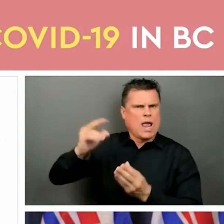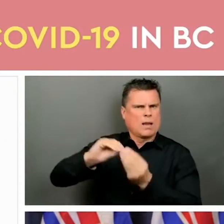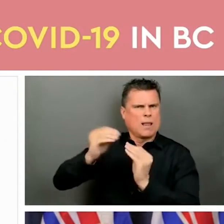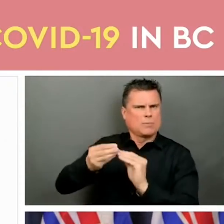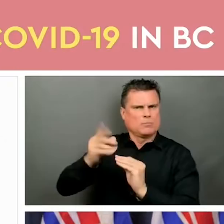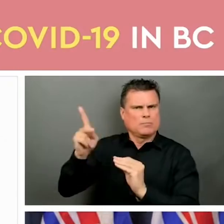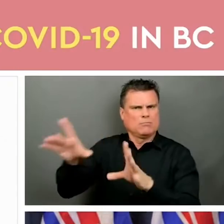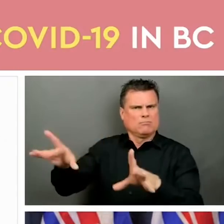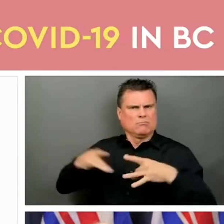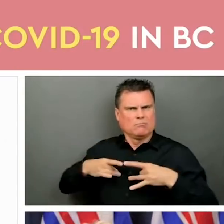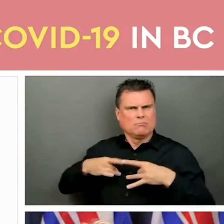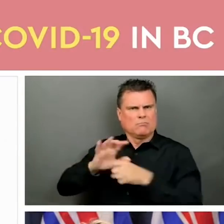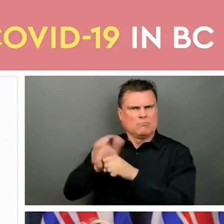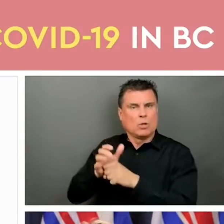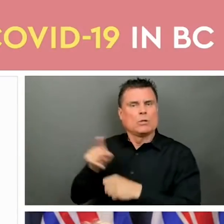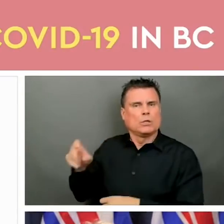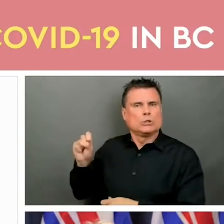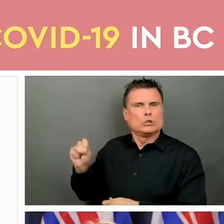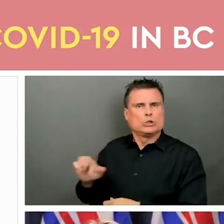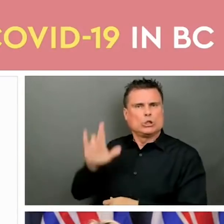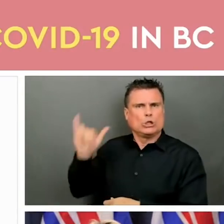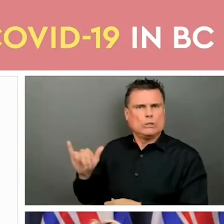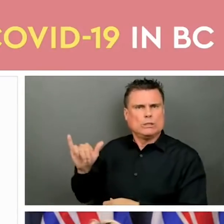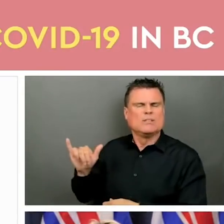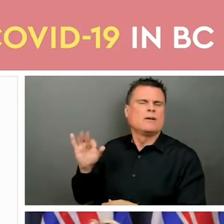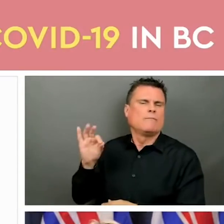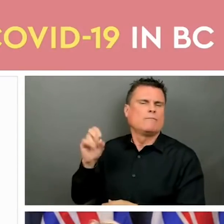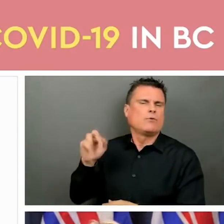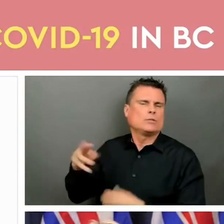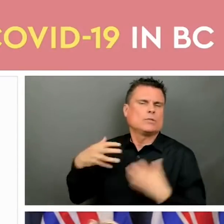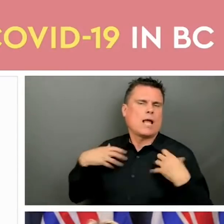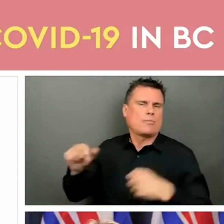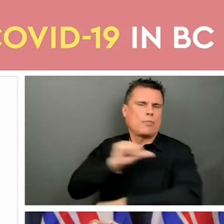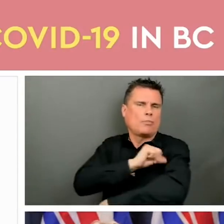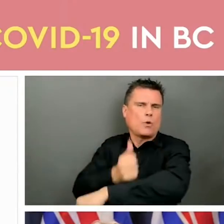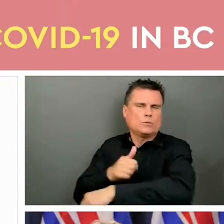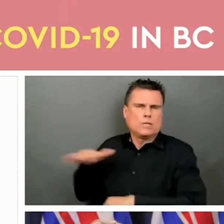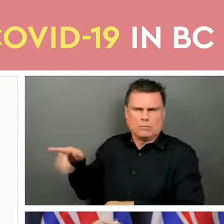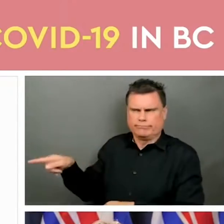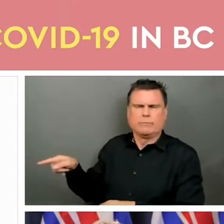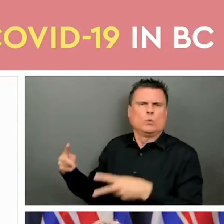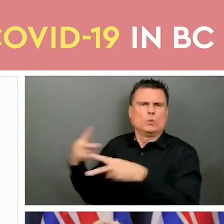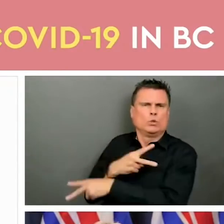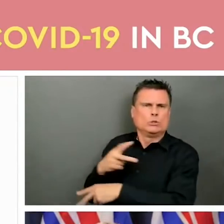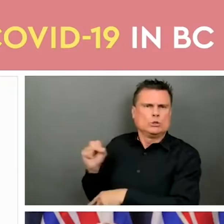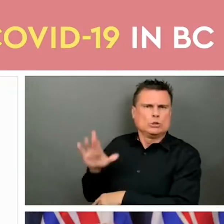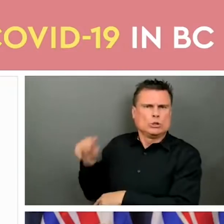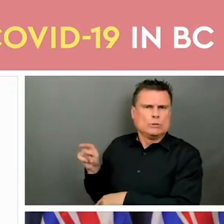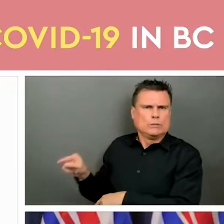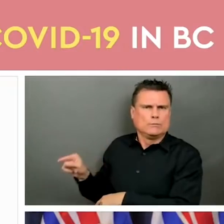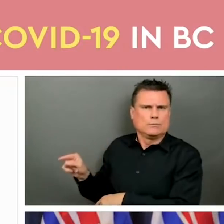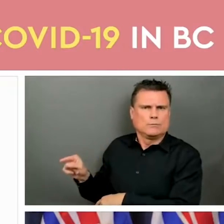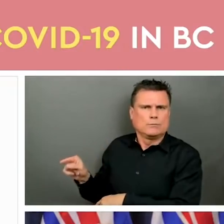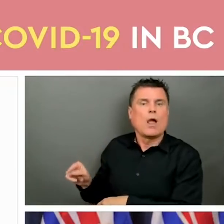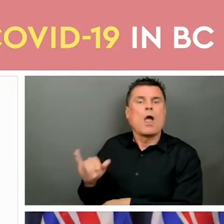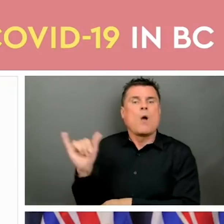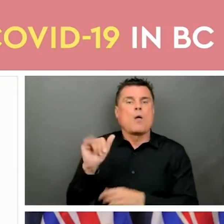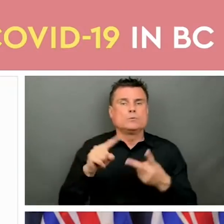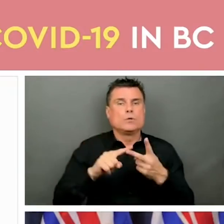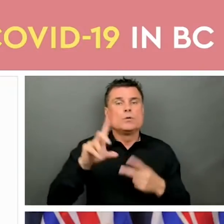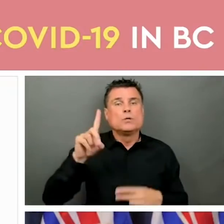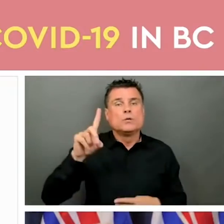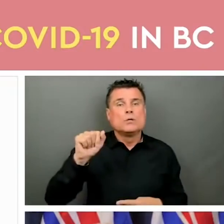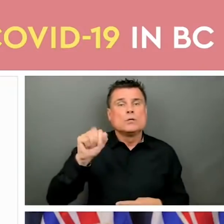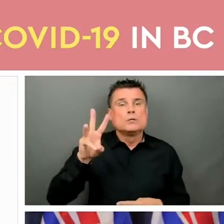of the pandemic, really. We also have recognized that transmission in Dawson Creek is a challenge, and the other two